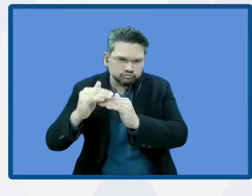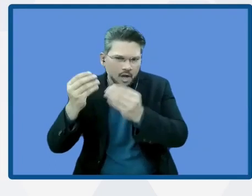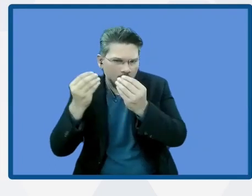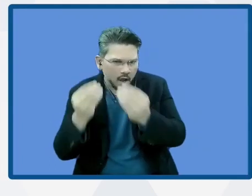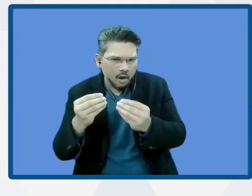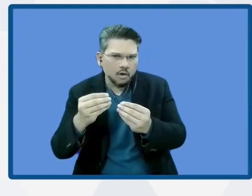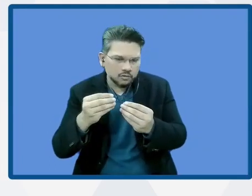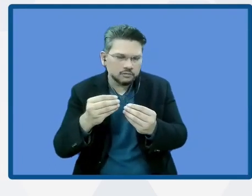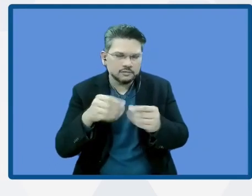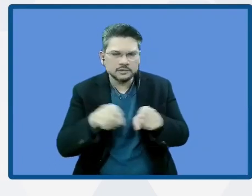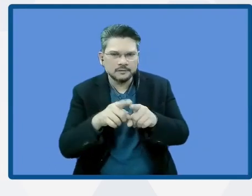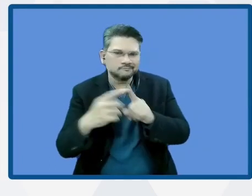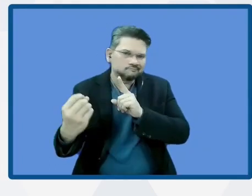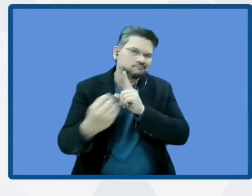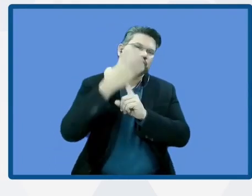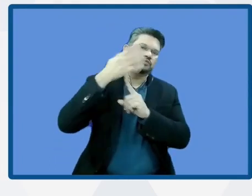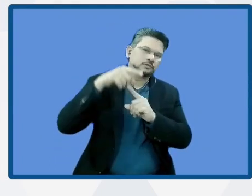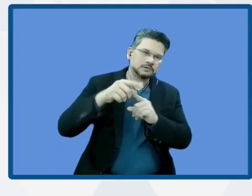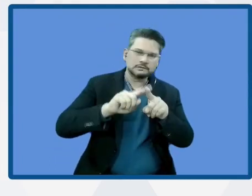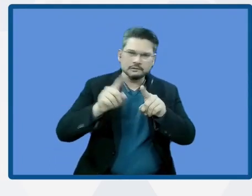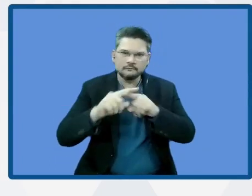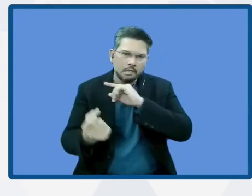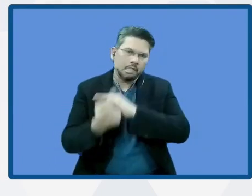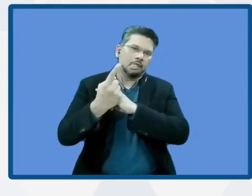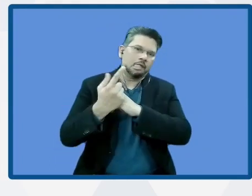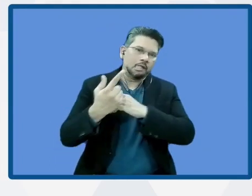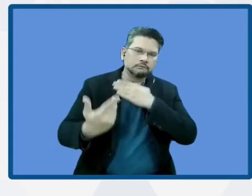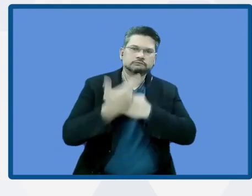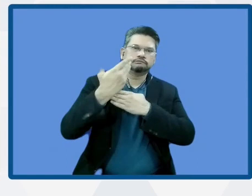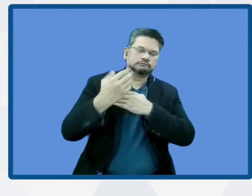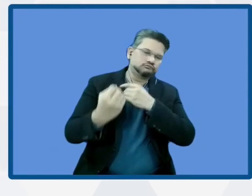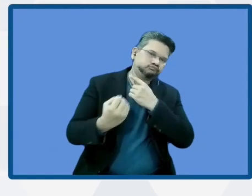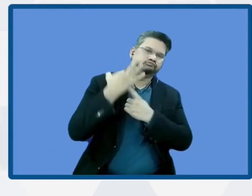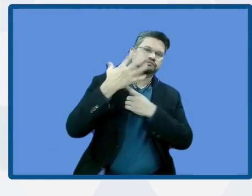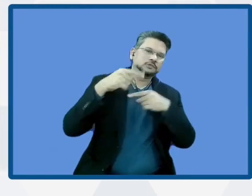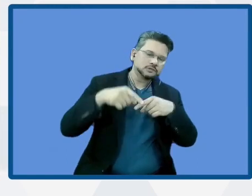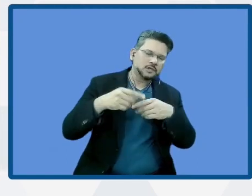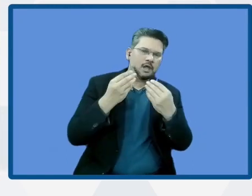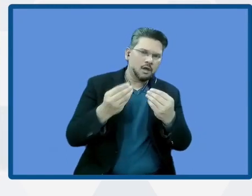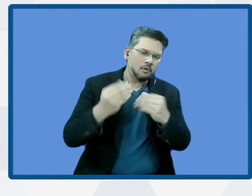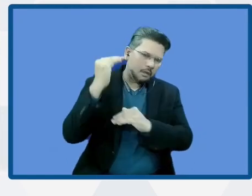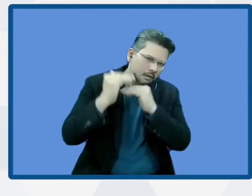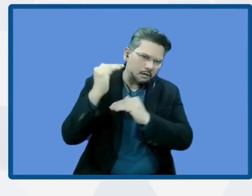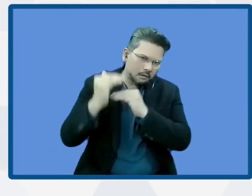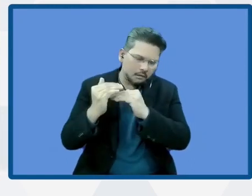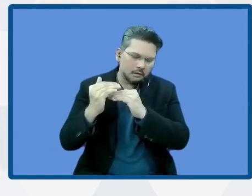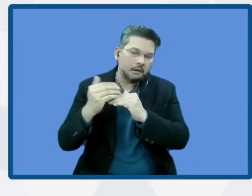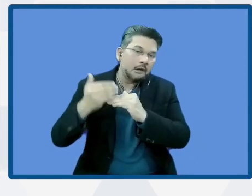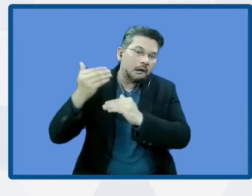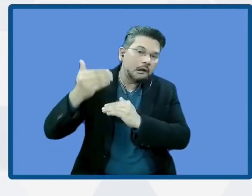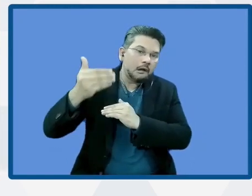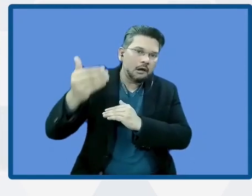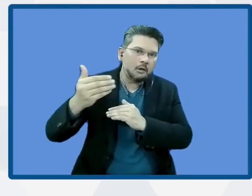of hazards so that they do not become disasters leading to losses